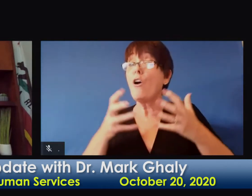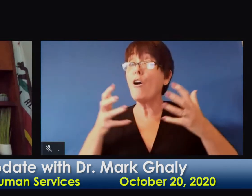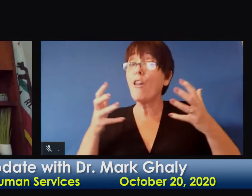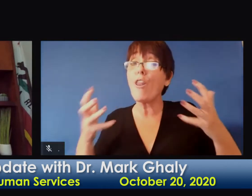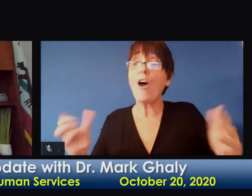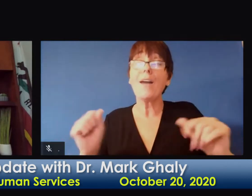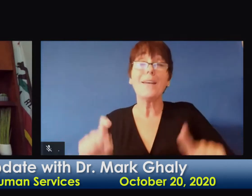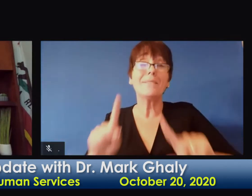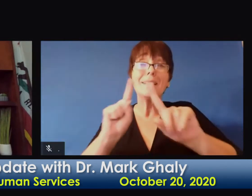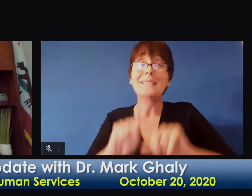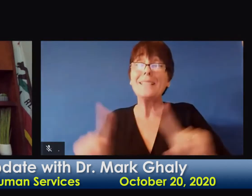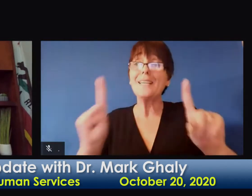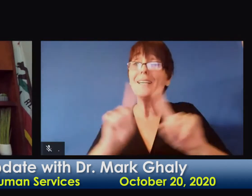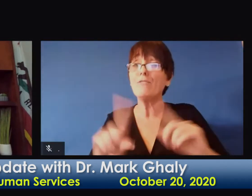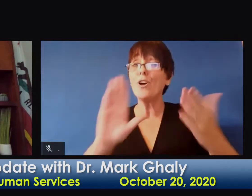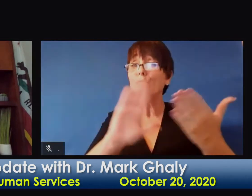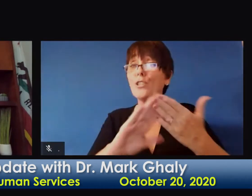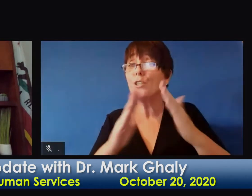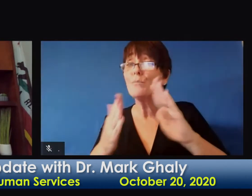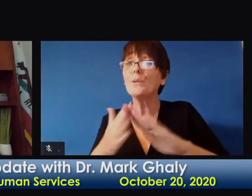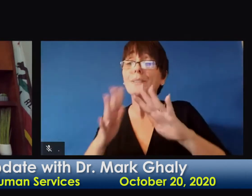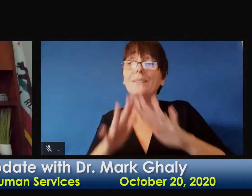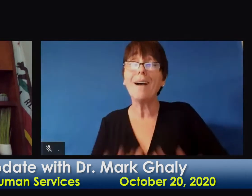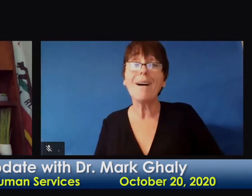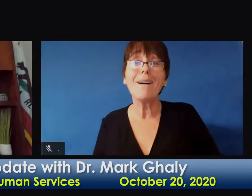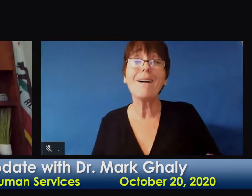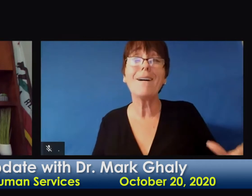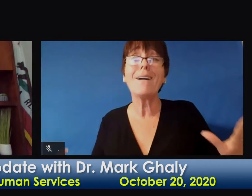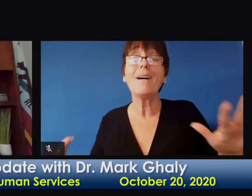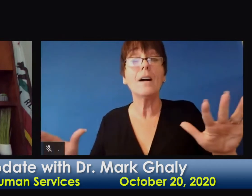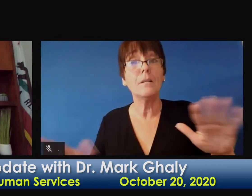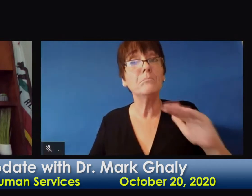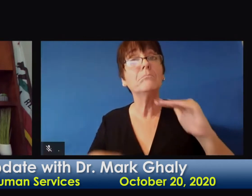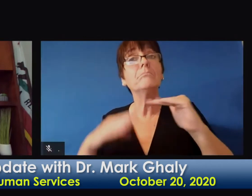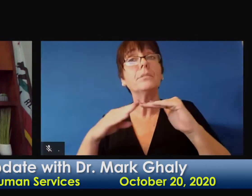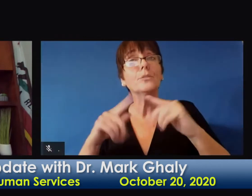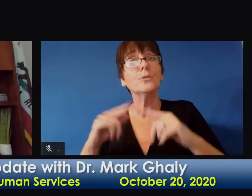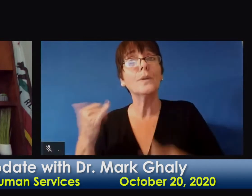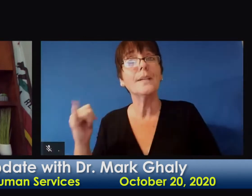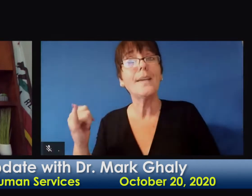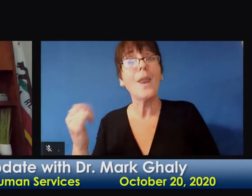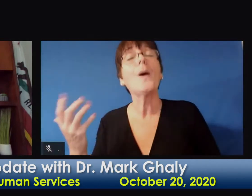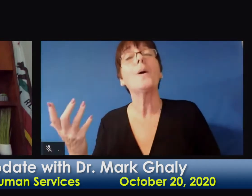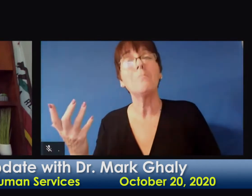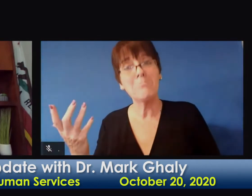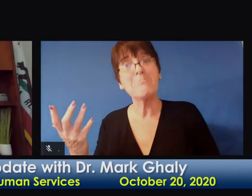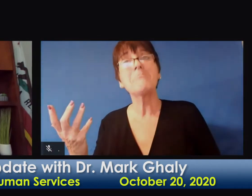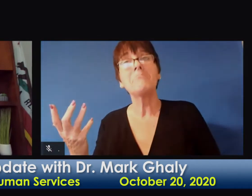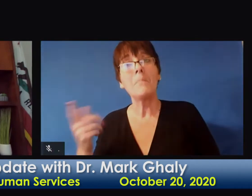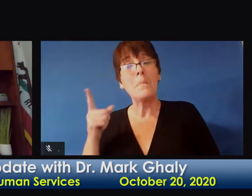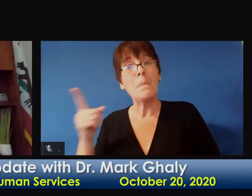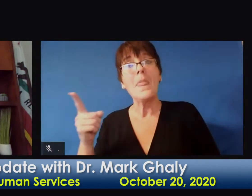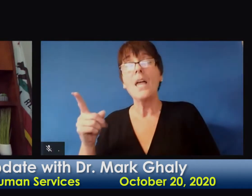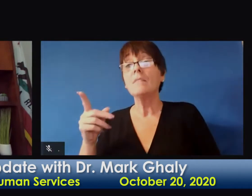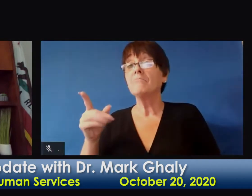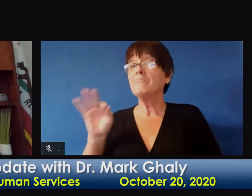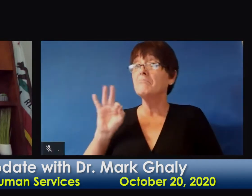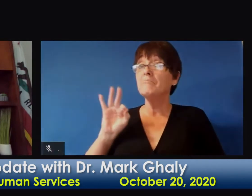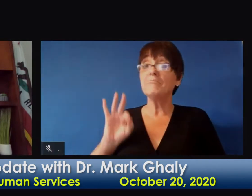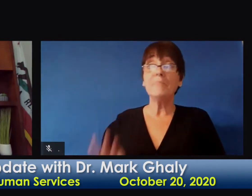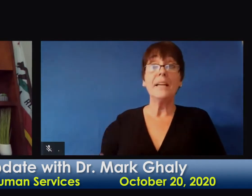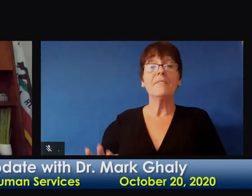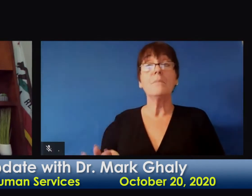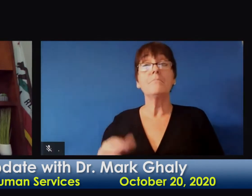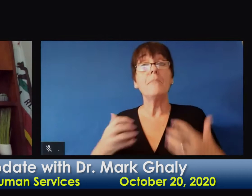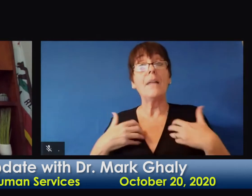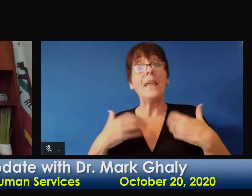different types of communities and neighborhoods, did today reach the yellow tier. They were benefited by the health